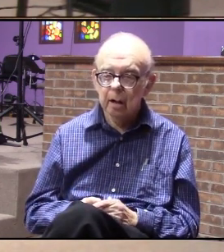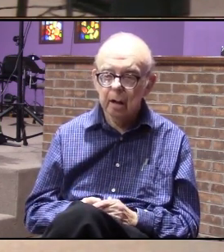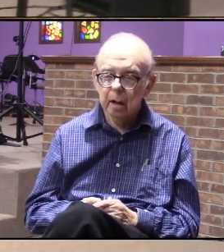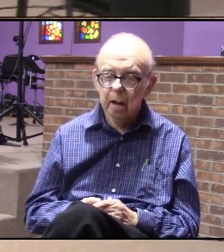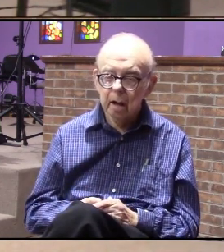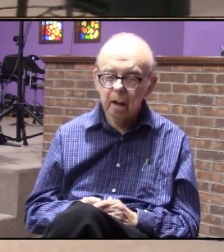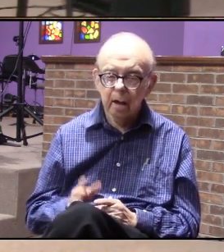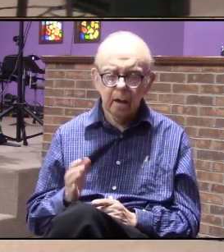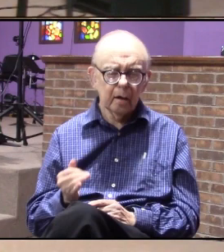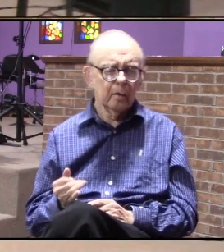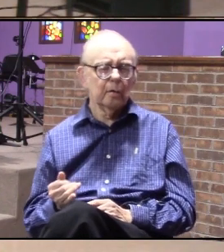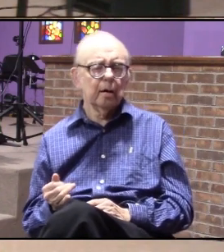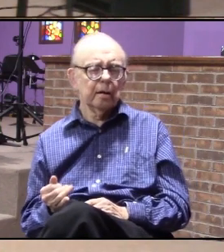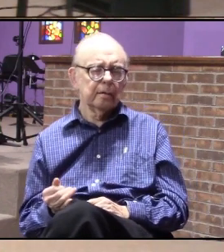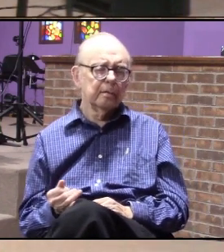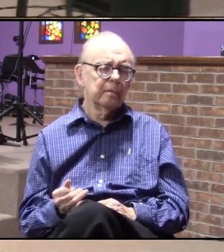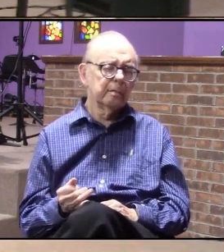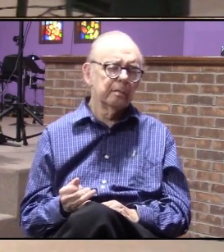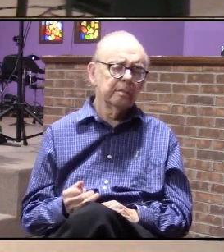Because why?